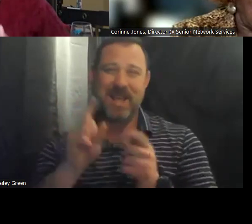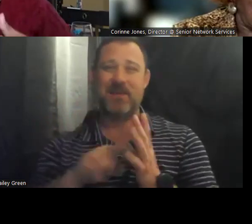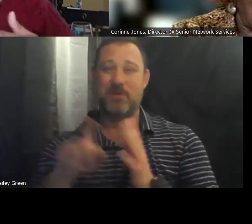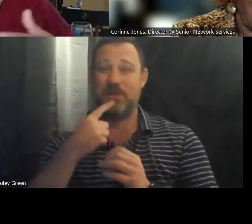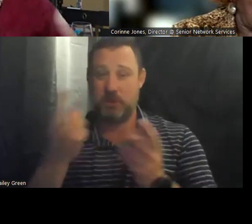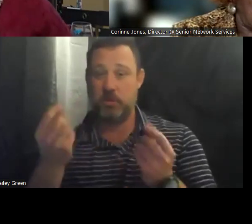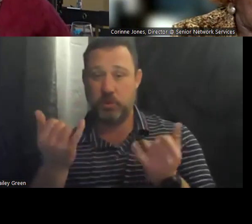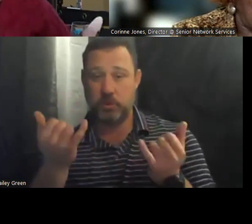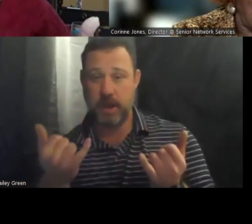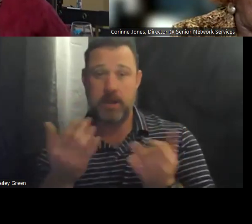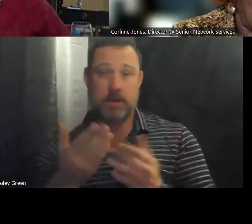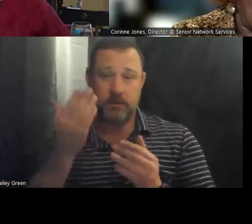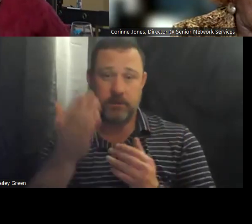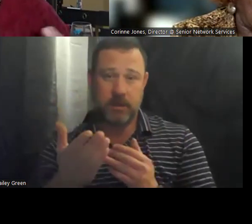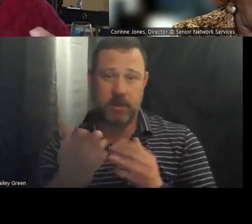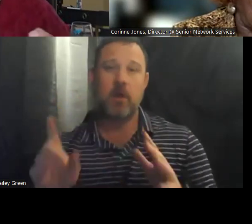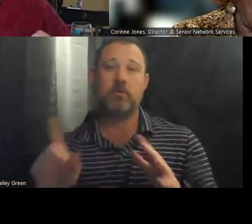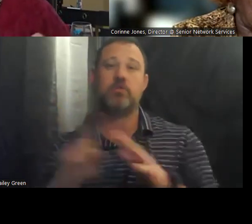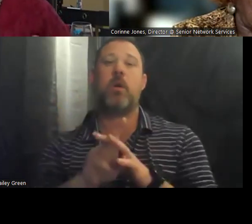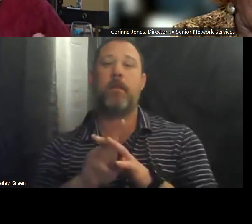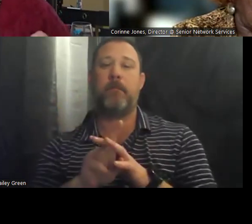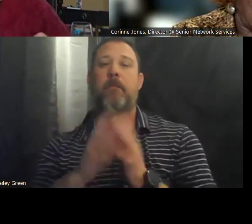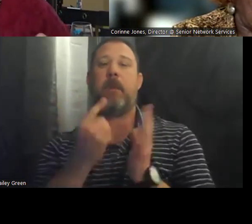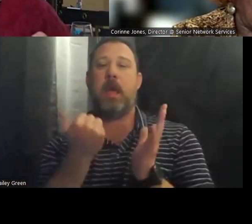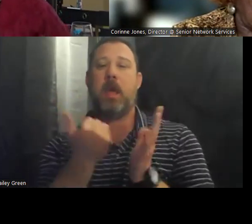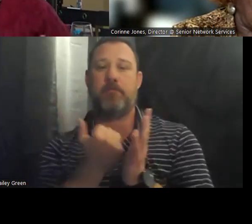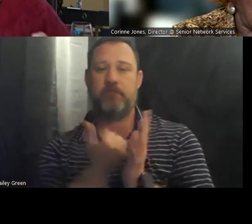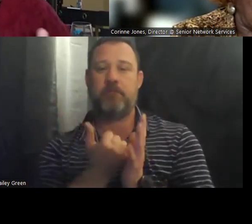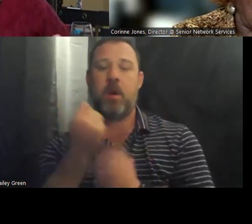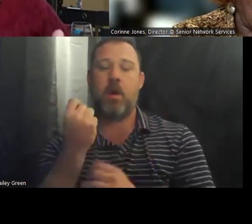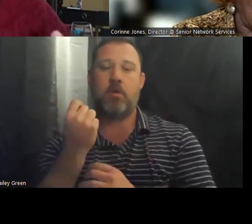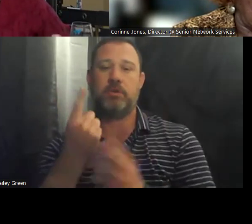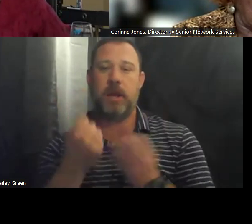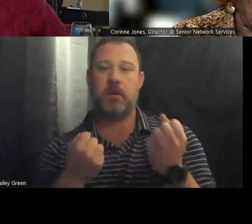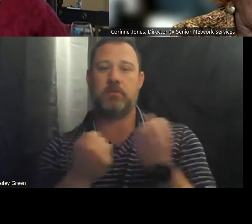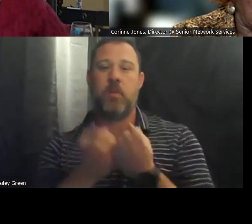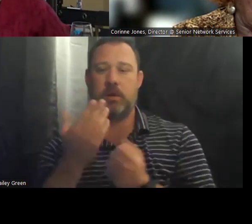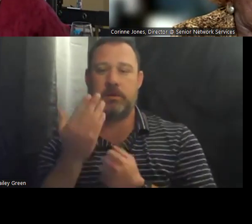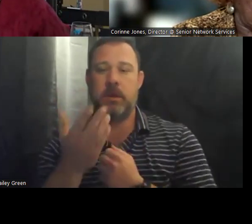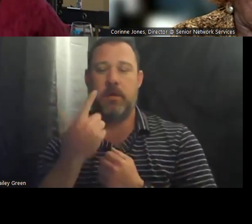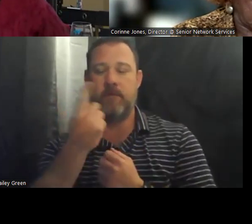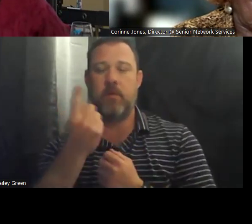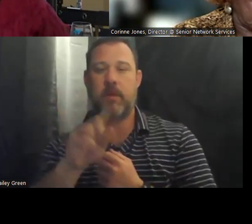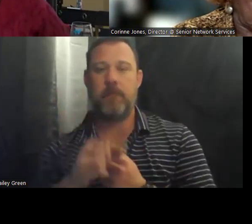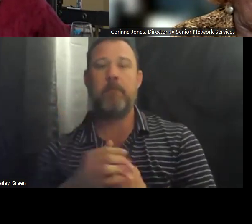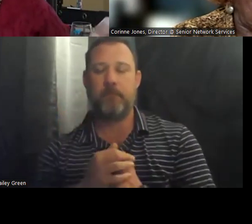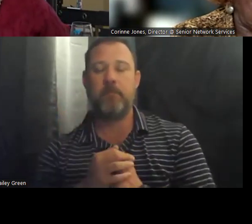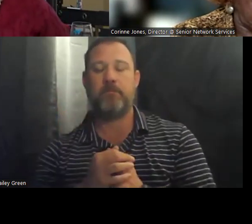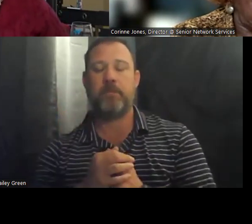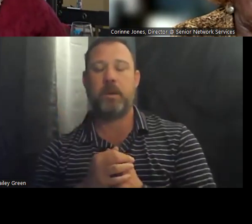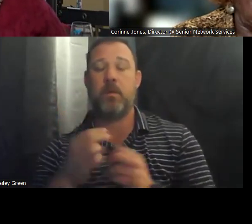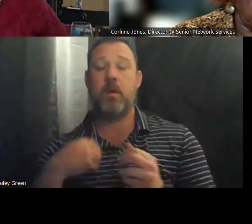today, which is be there, show up, help everyone understand the support is there for them. So our